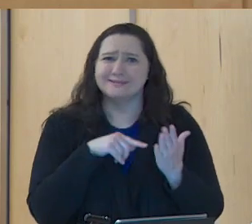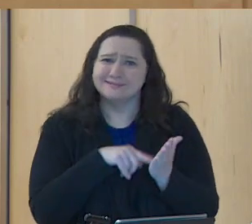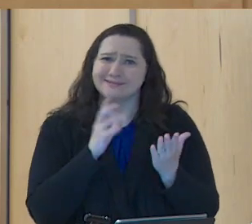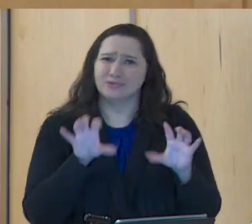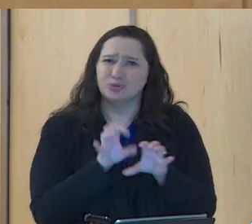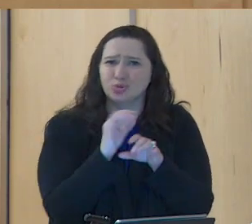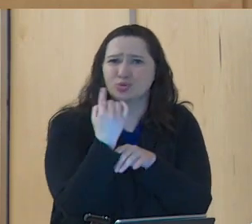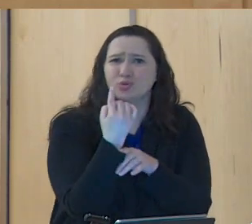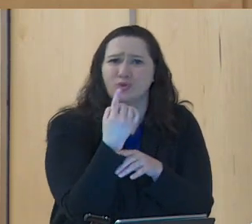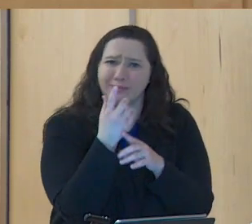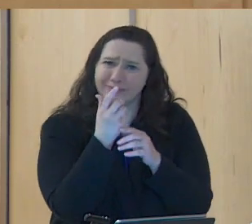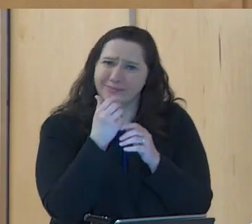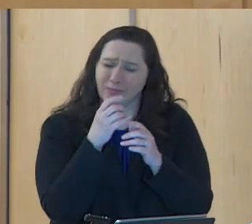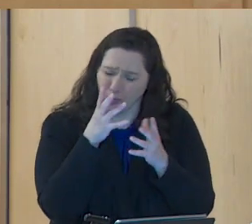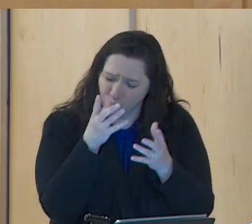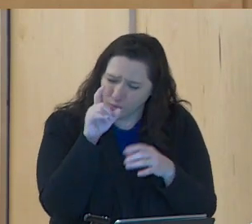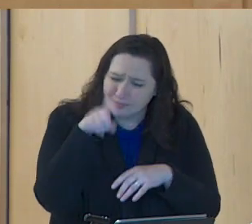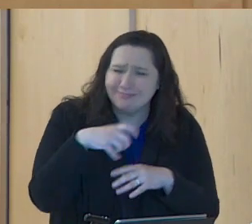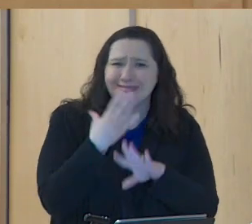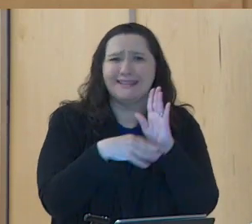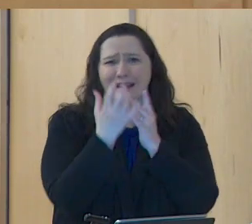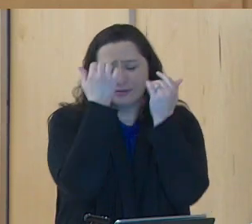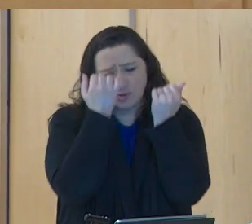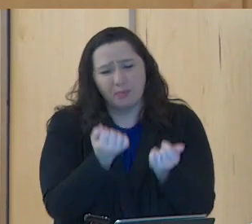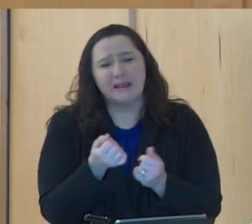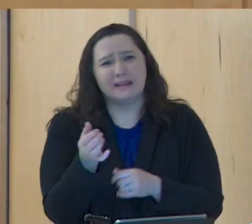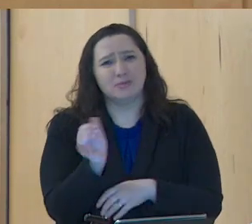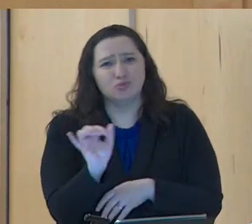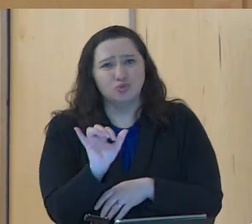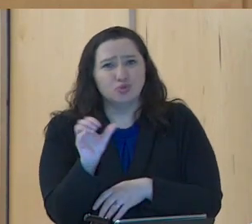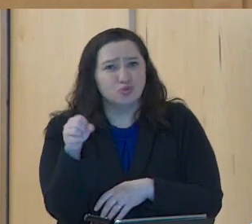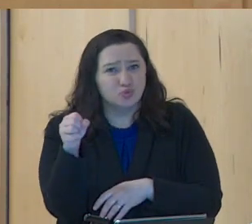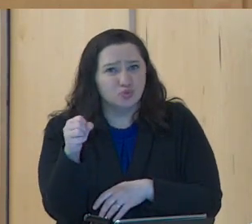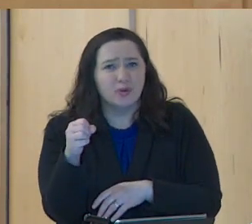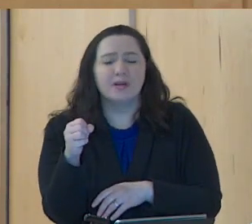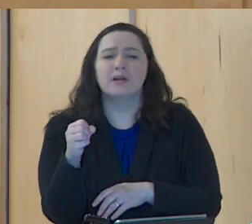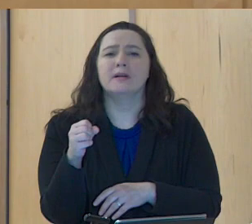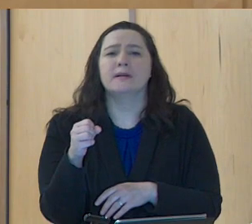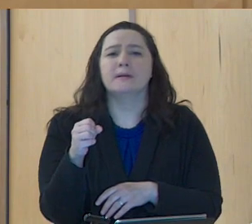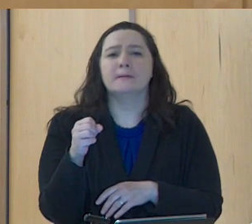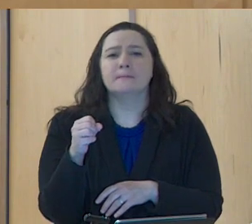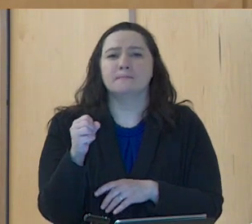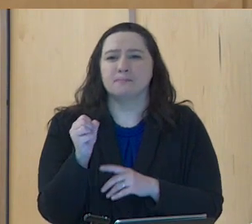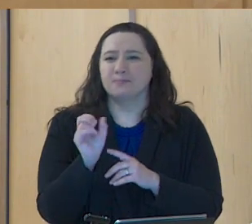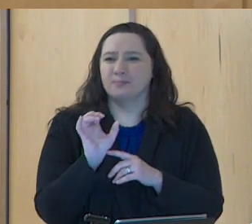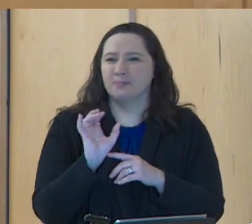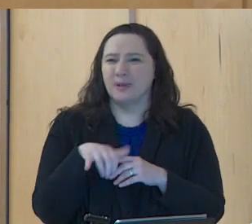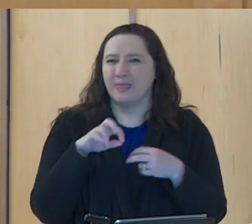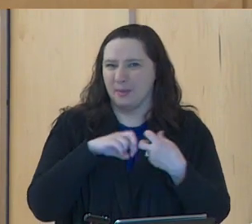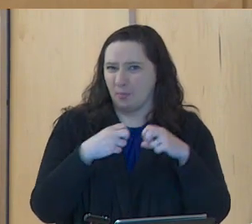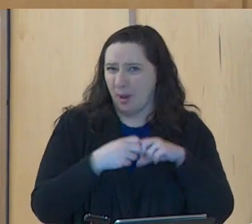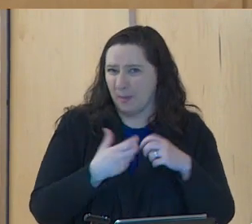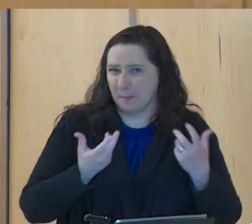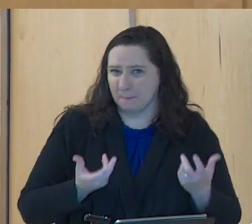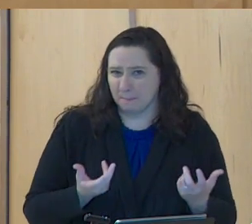Yes, we want hands of obedience too, but therein lies the problem.